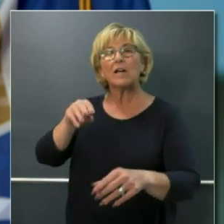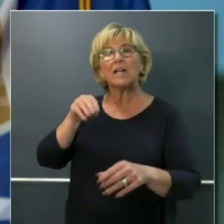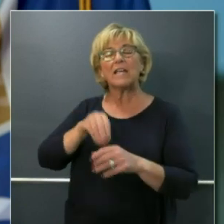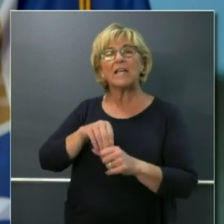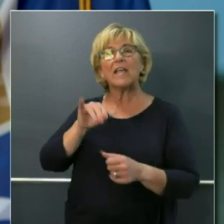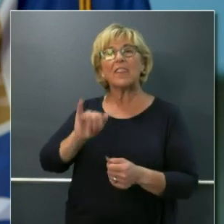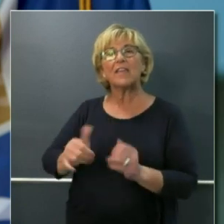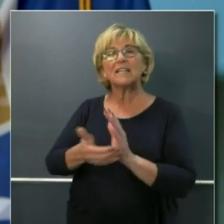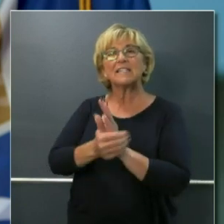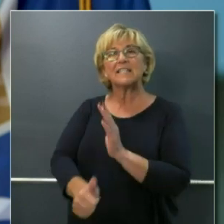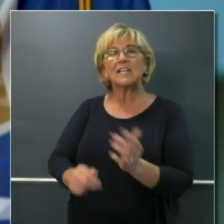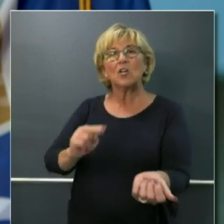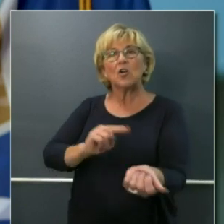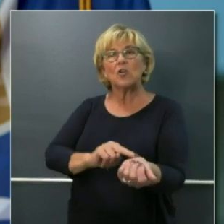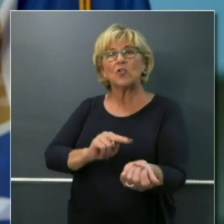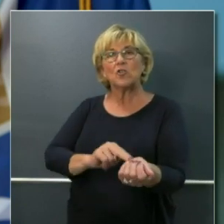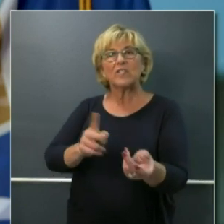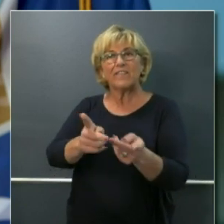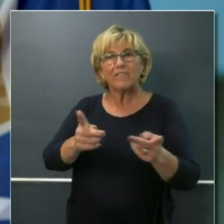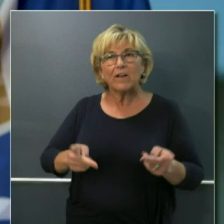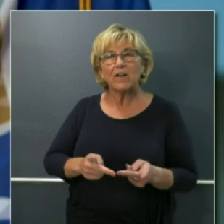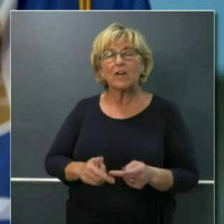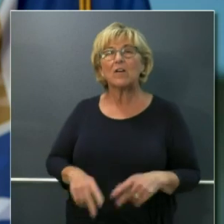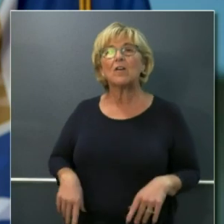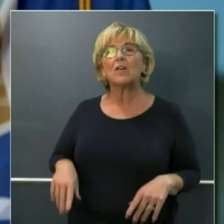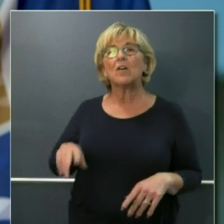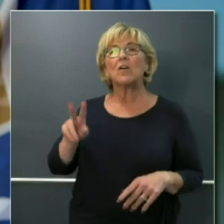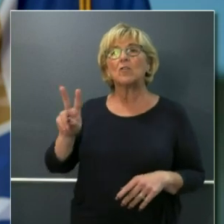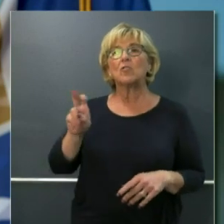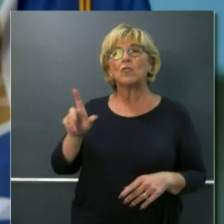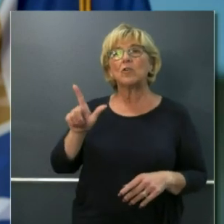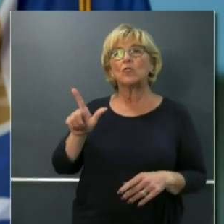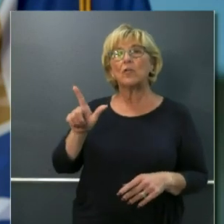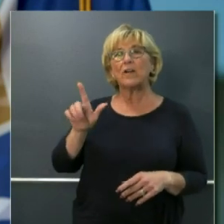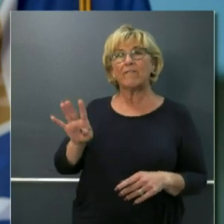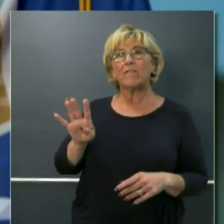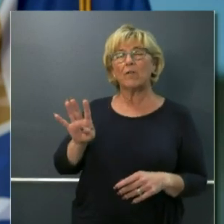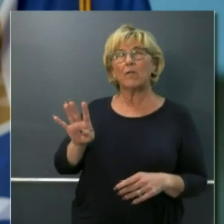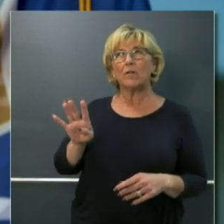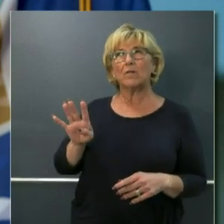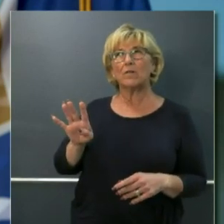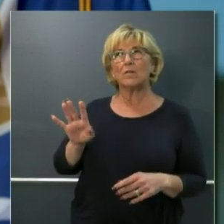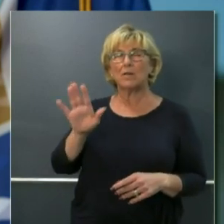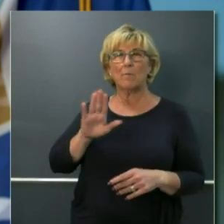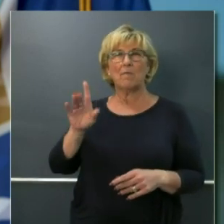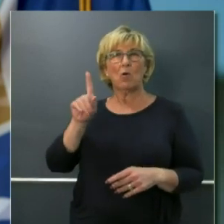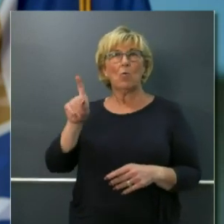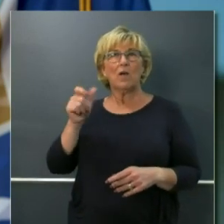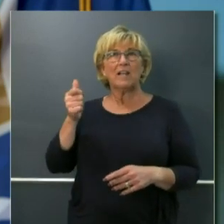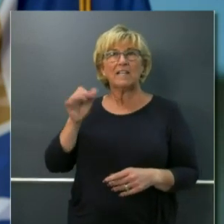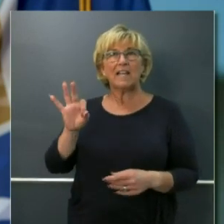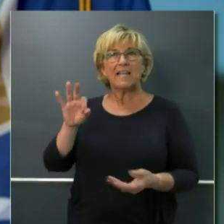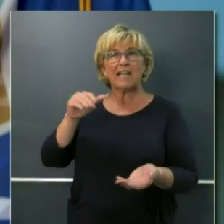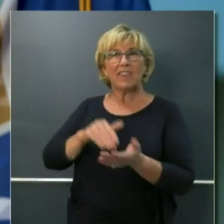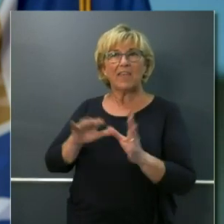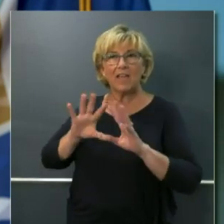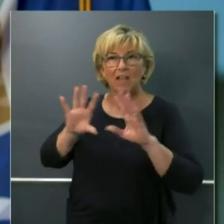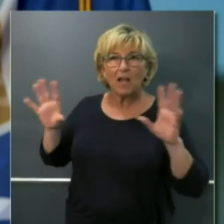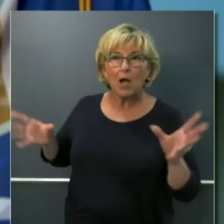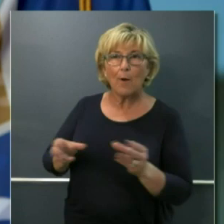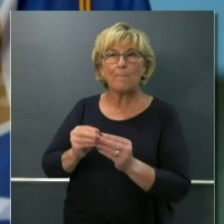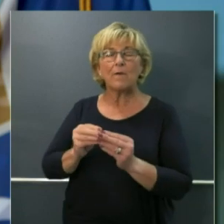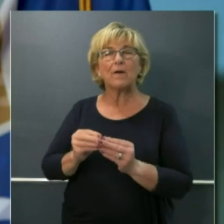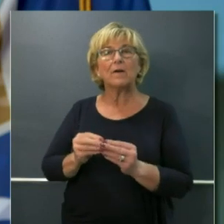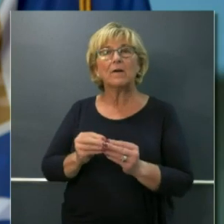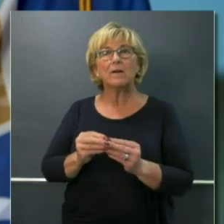space. Again, that's a universe of 1,224 skilled nursing facilities, about 119,000 total capacity. It